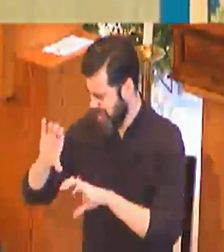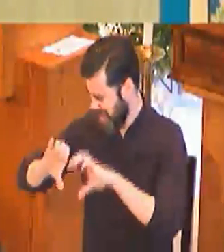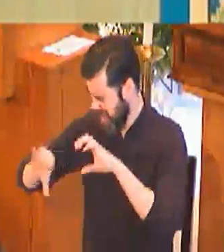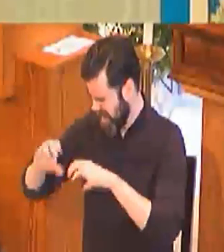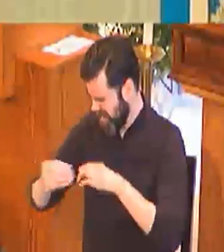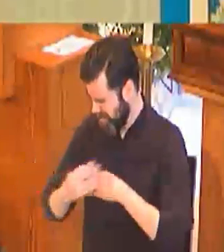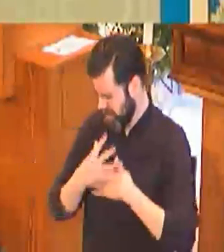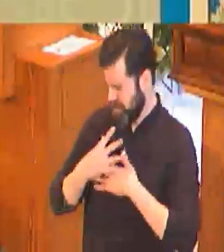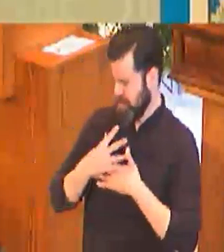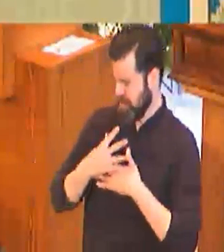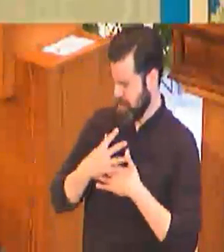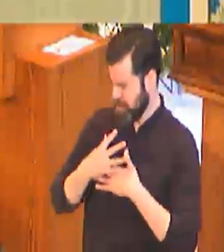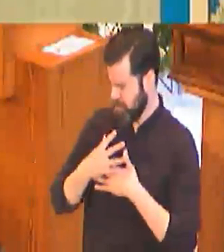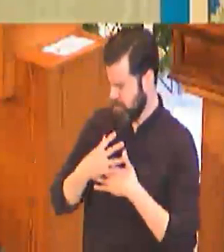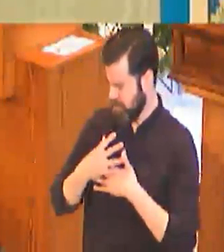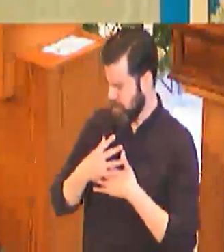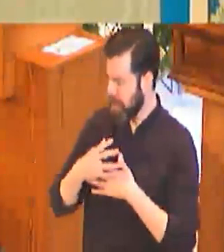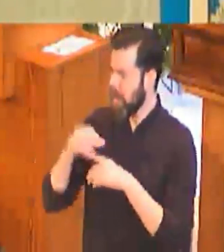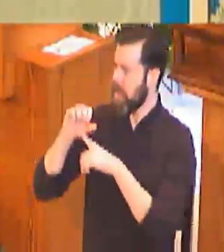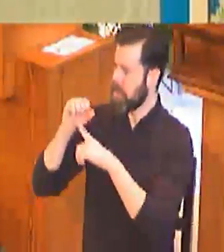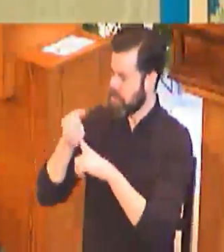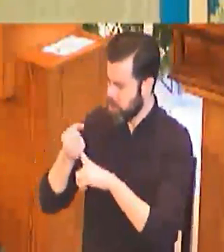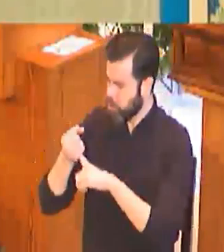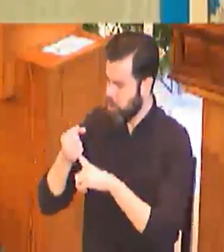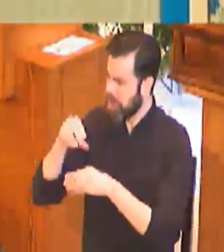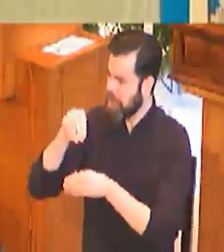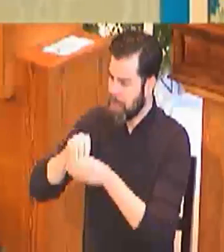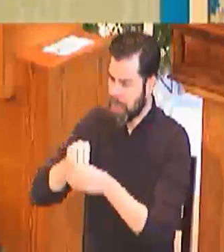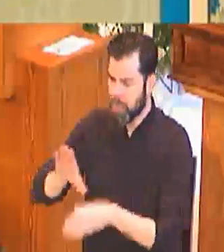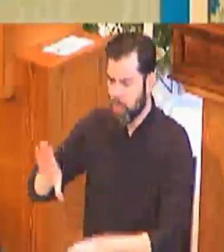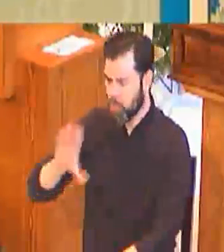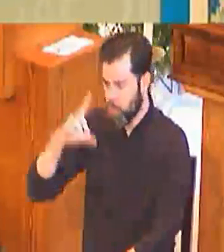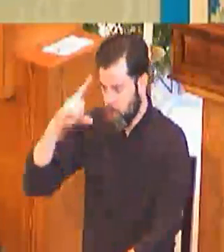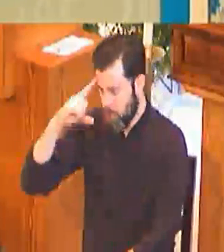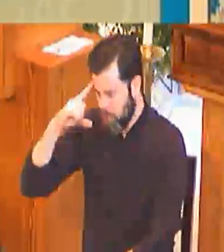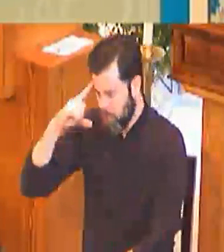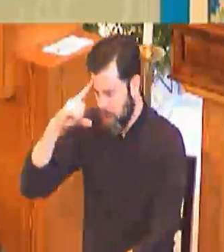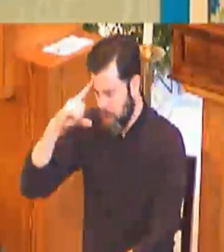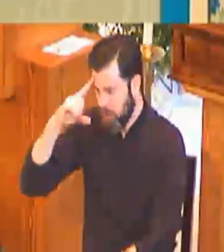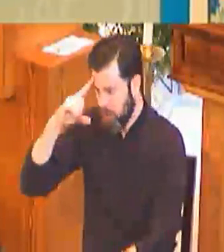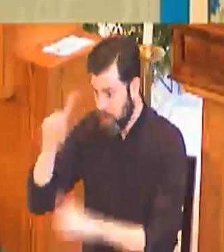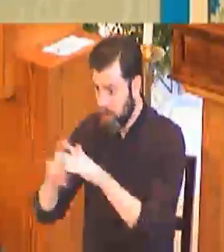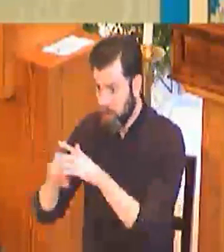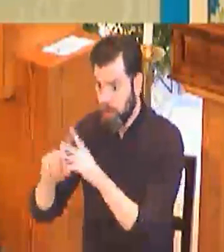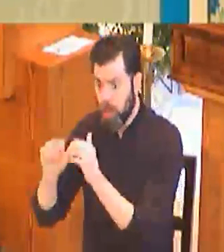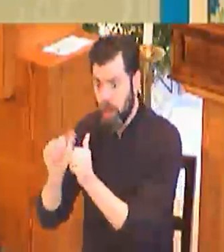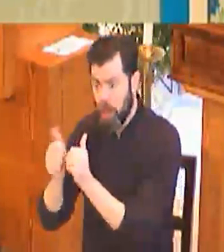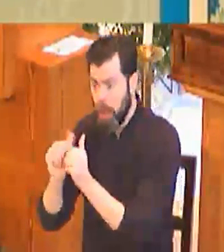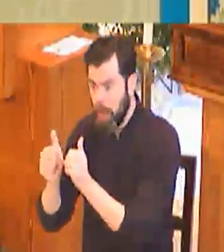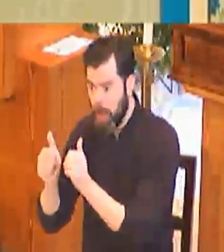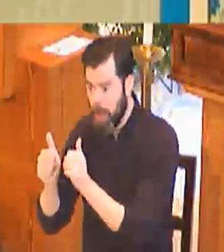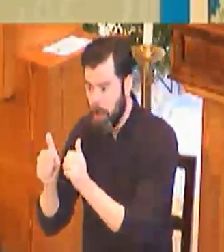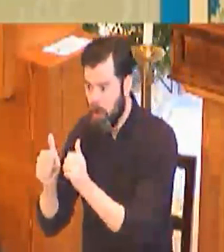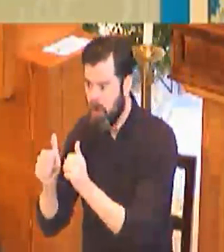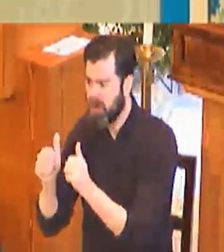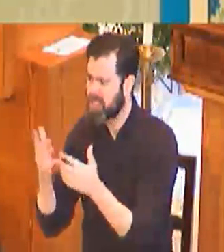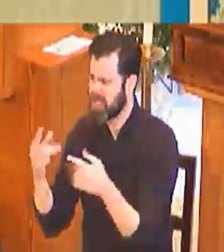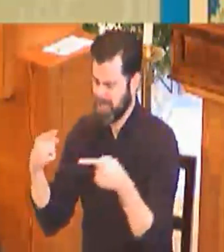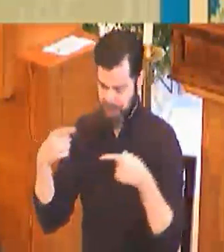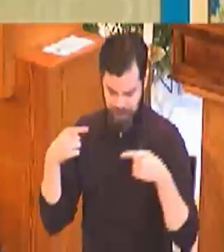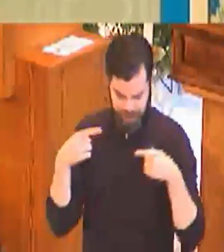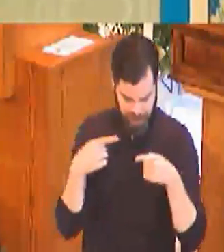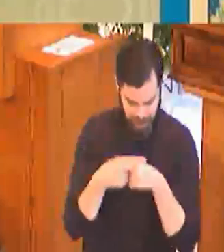this way: a condition in the mind that is brought about by the conflict that takes